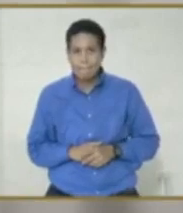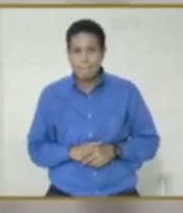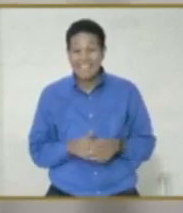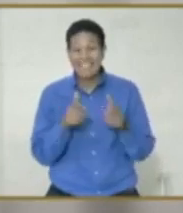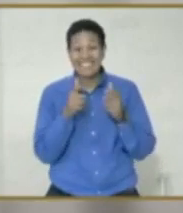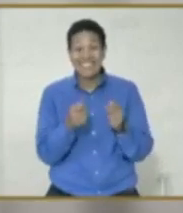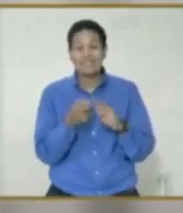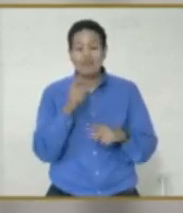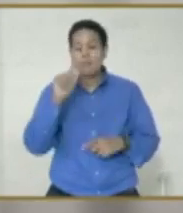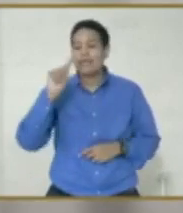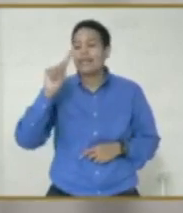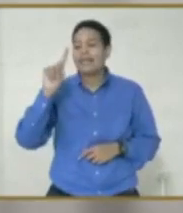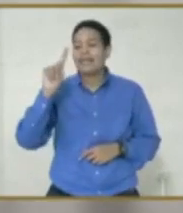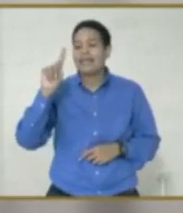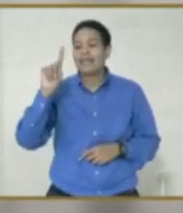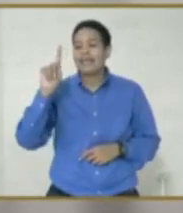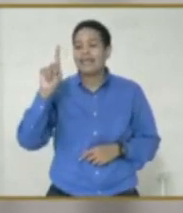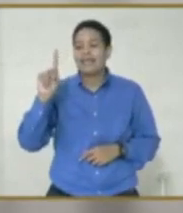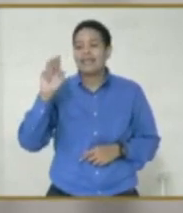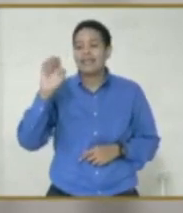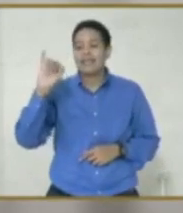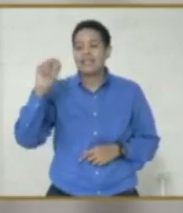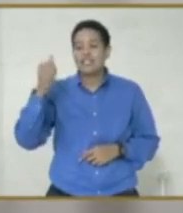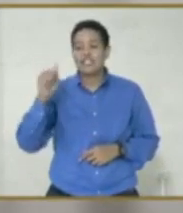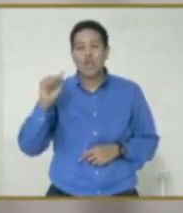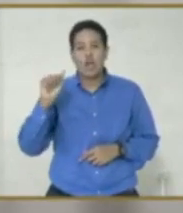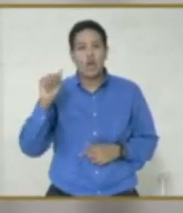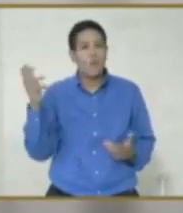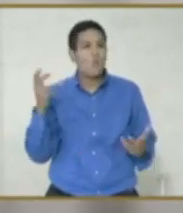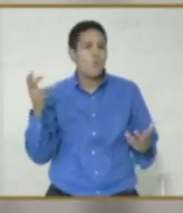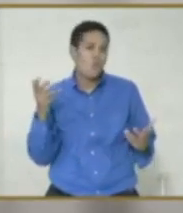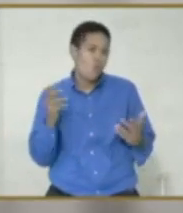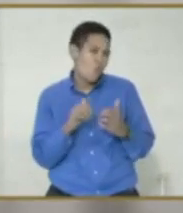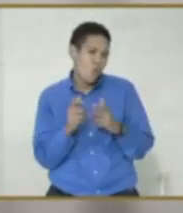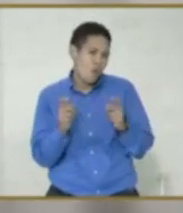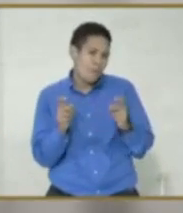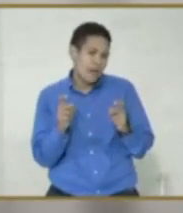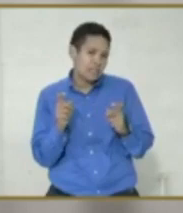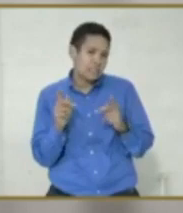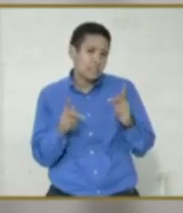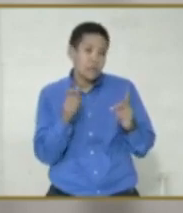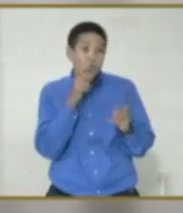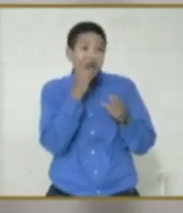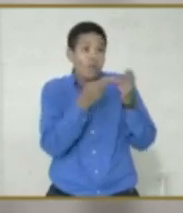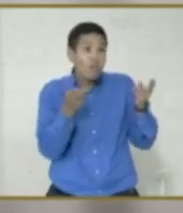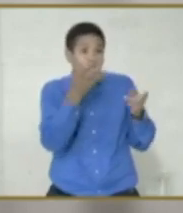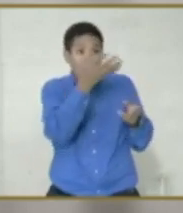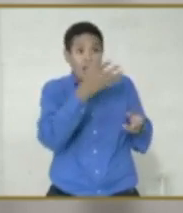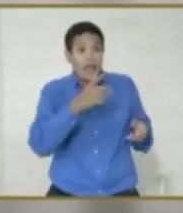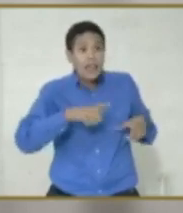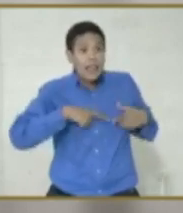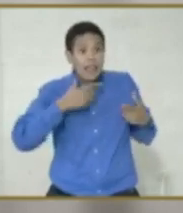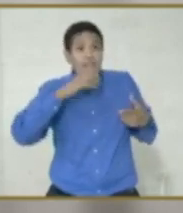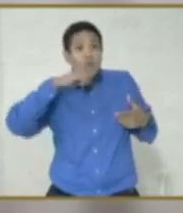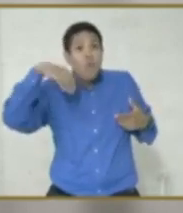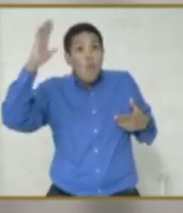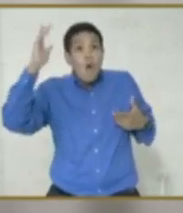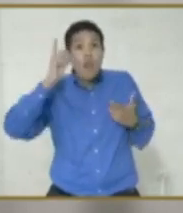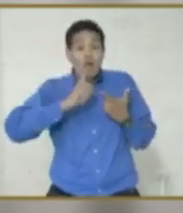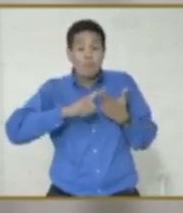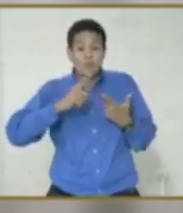from Keisha. What is the protocol in place to deal with persons in the infirmaries should they contract